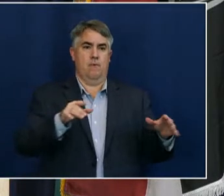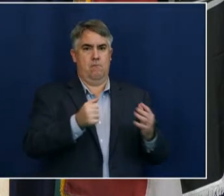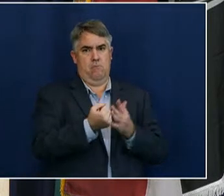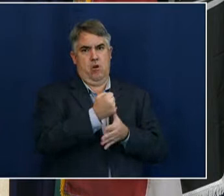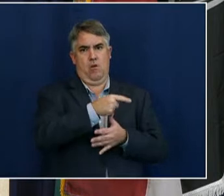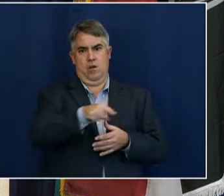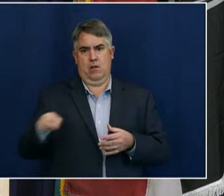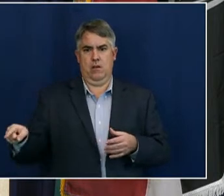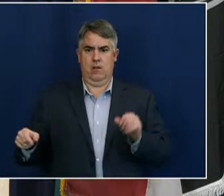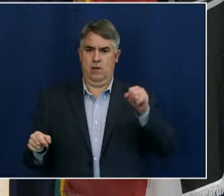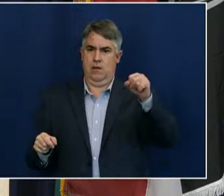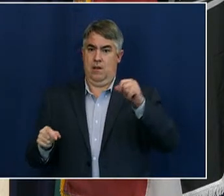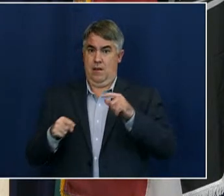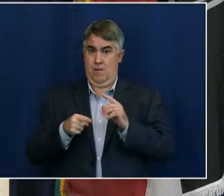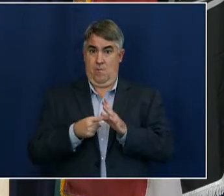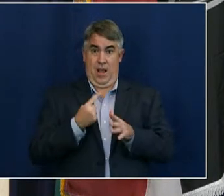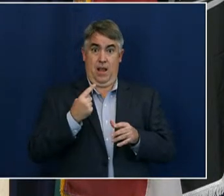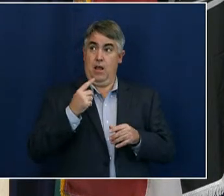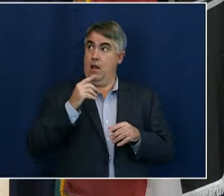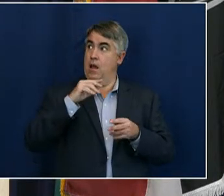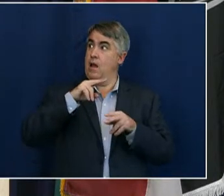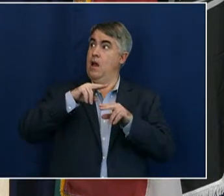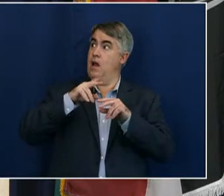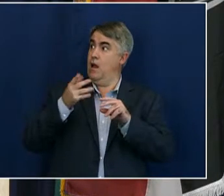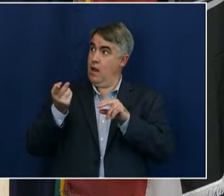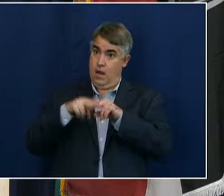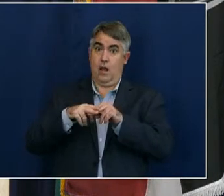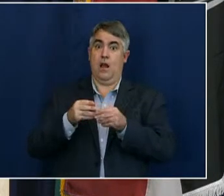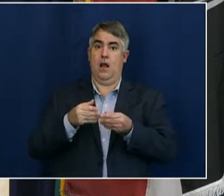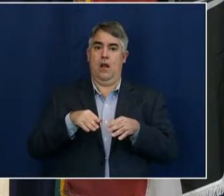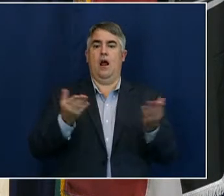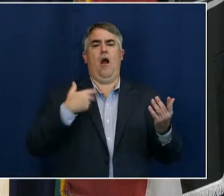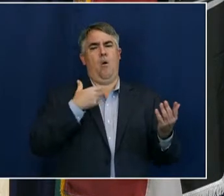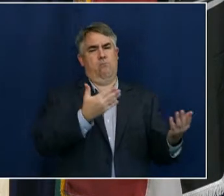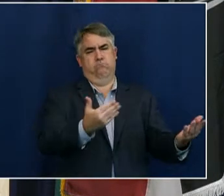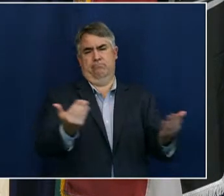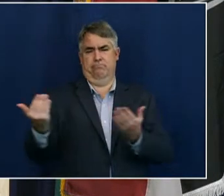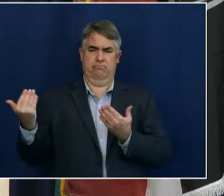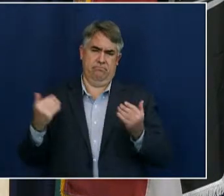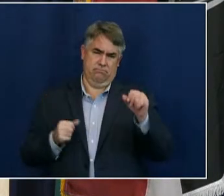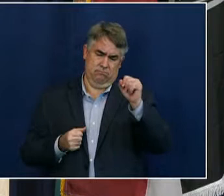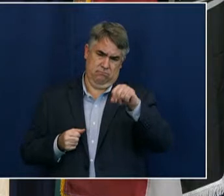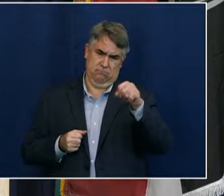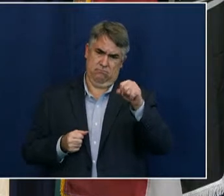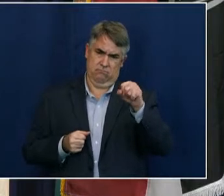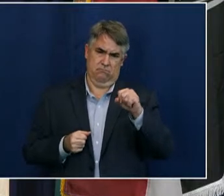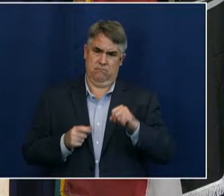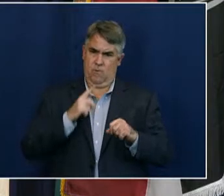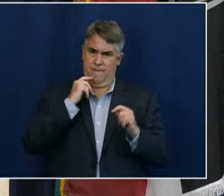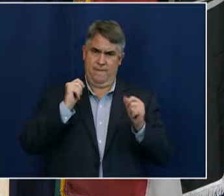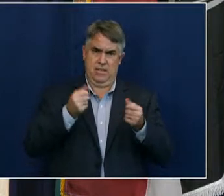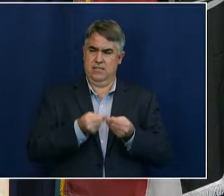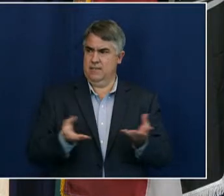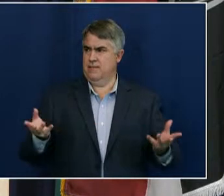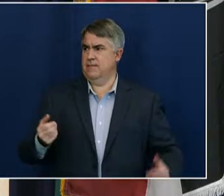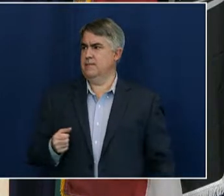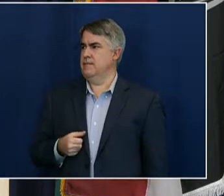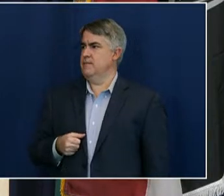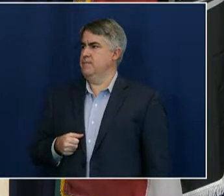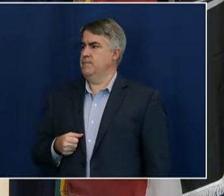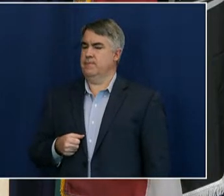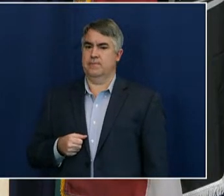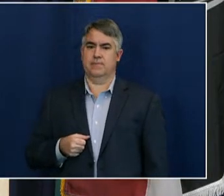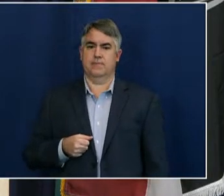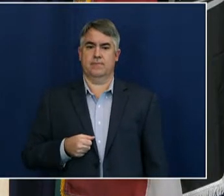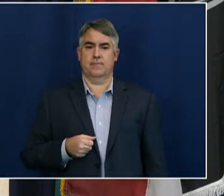have any availability and appointments from doing 65 and older and healthcare workers, we will immediately get to that group. But do